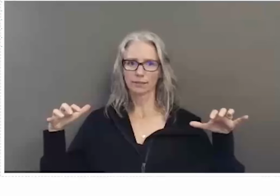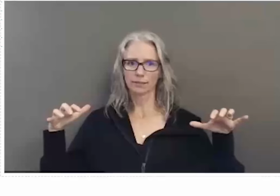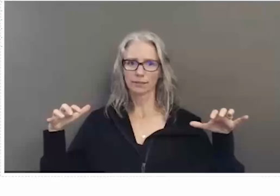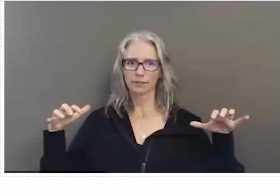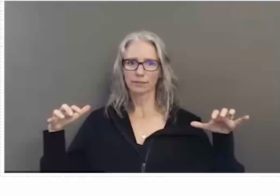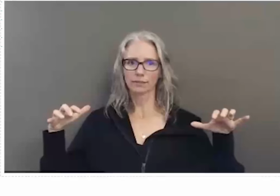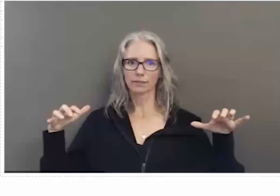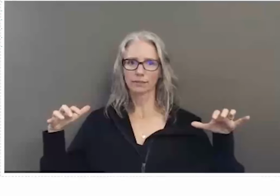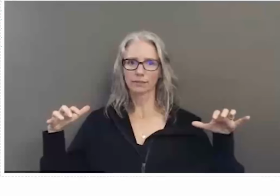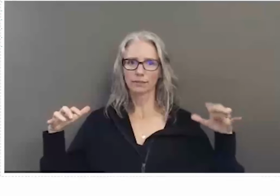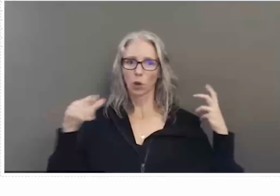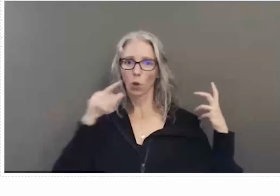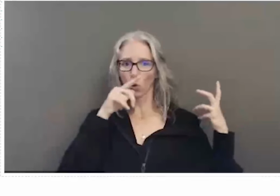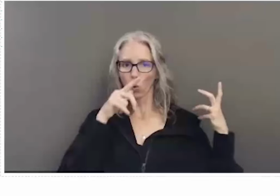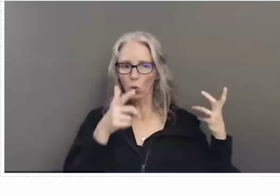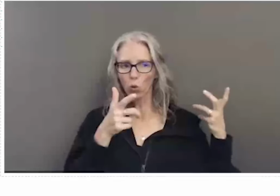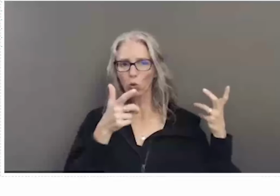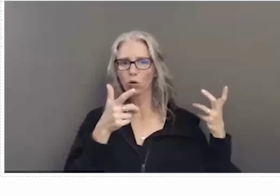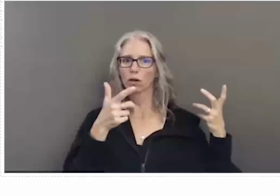and our products, so to speak, right?